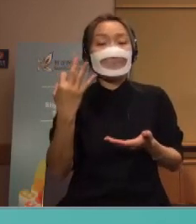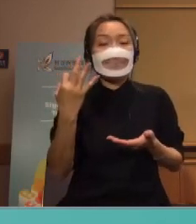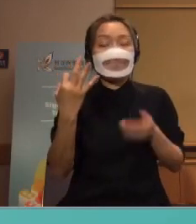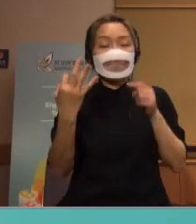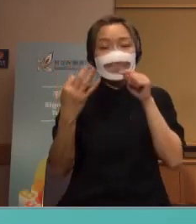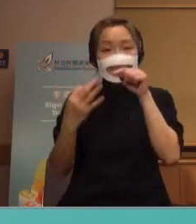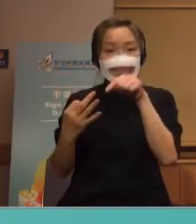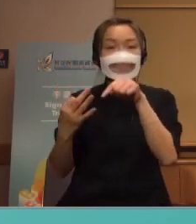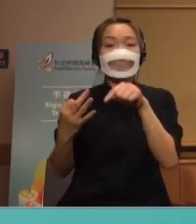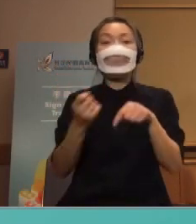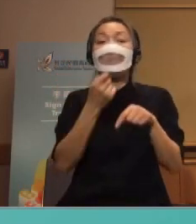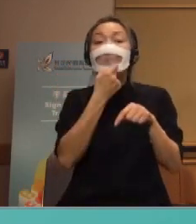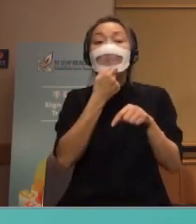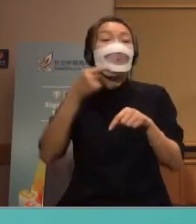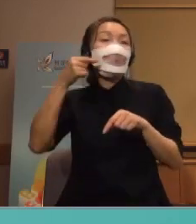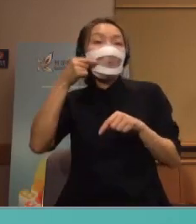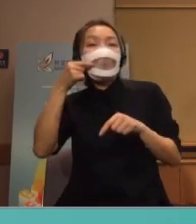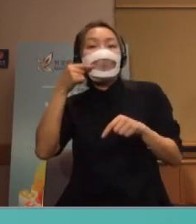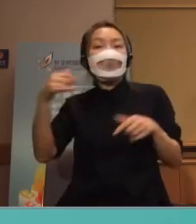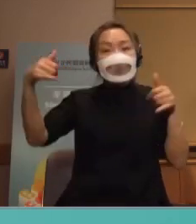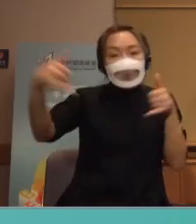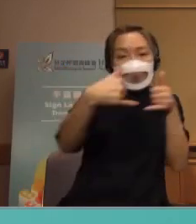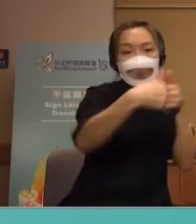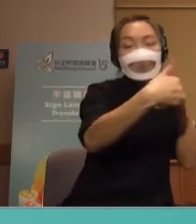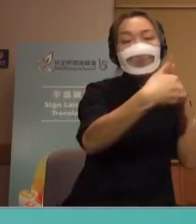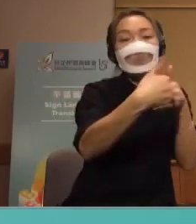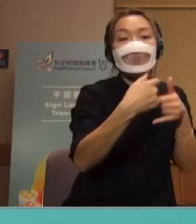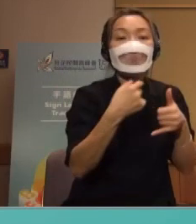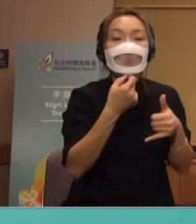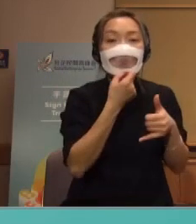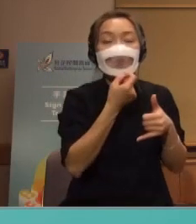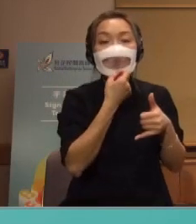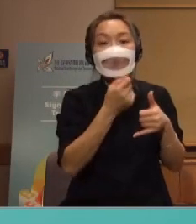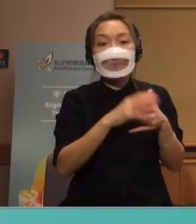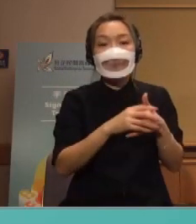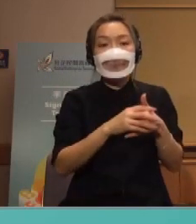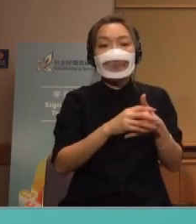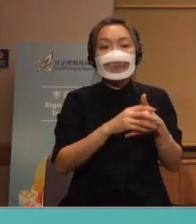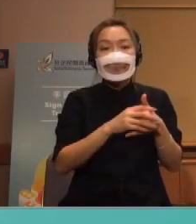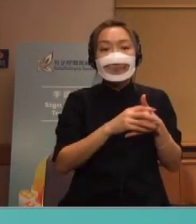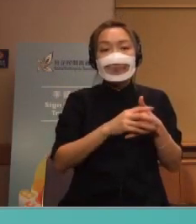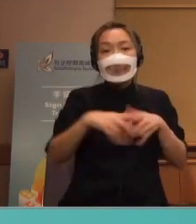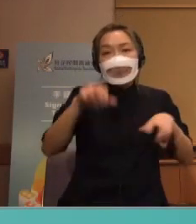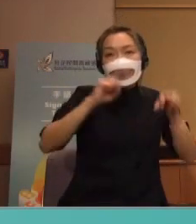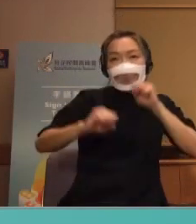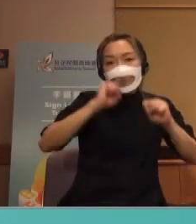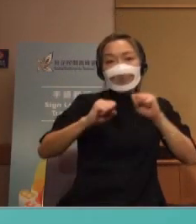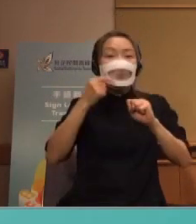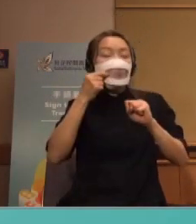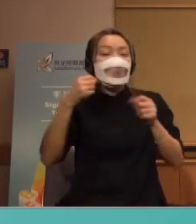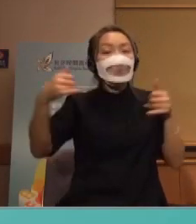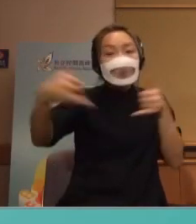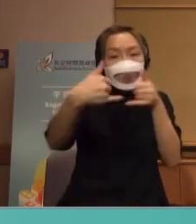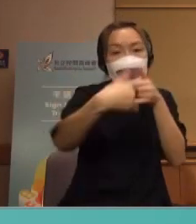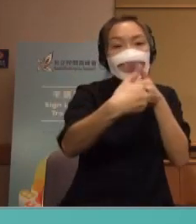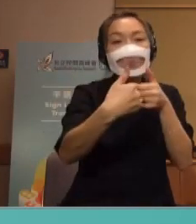thing that is tactile, right? I'm next to Galen. I'm feeling him right now. So that sense of community and belonging has to be there, even